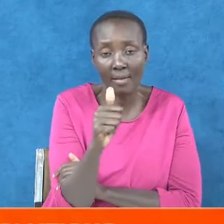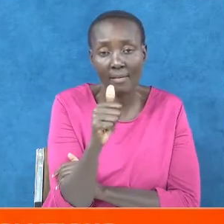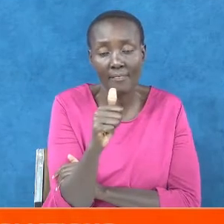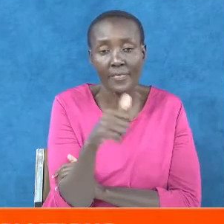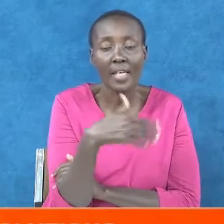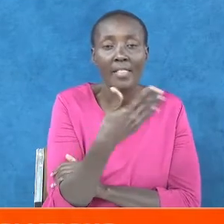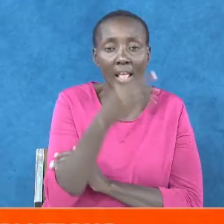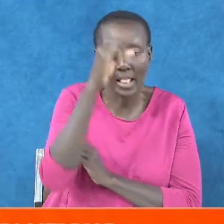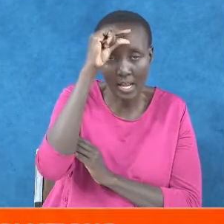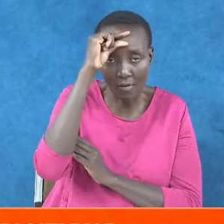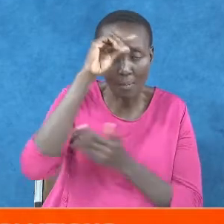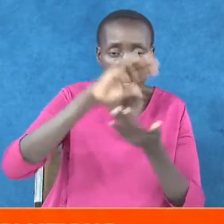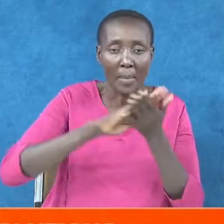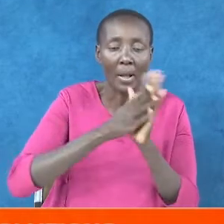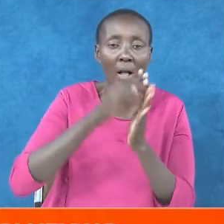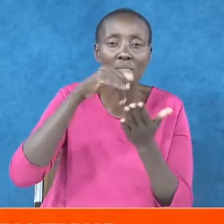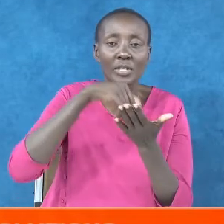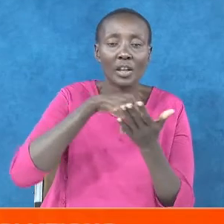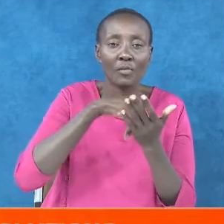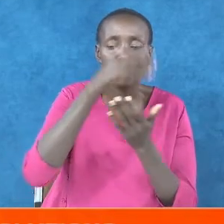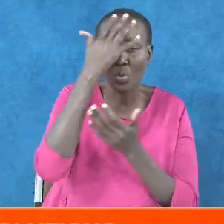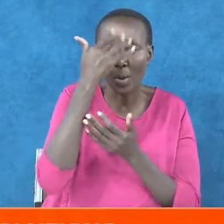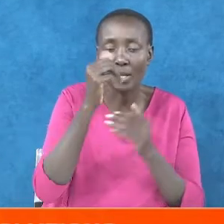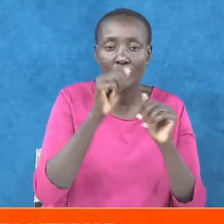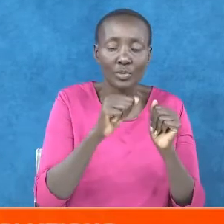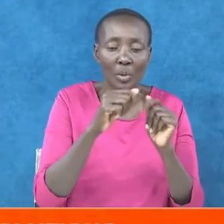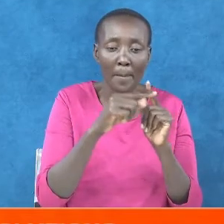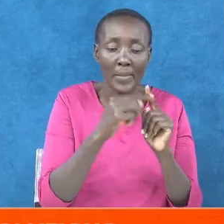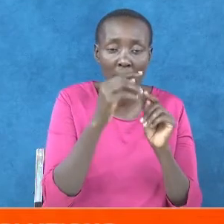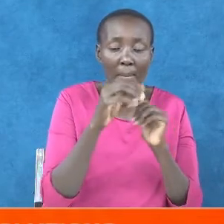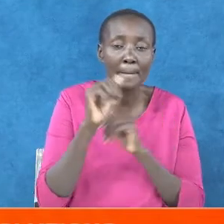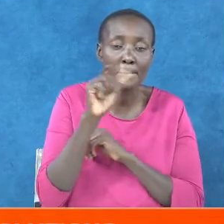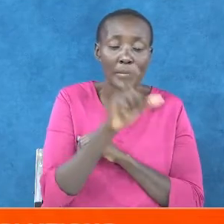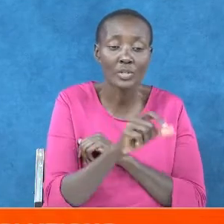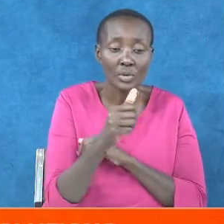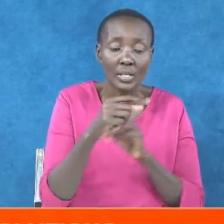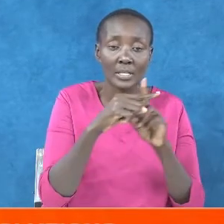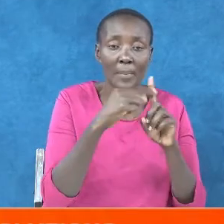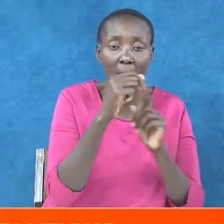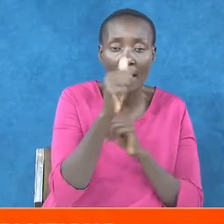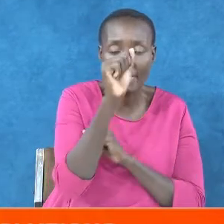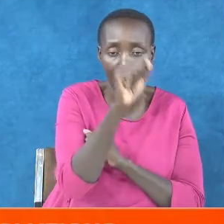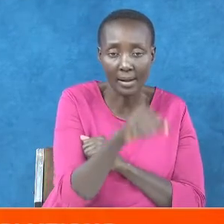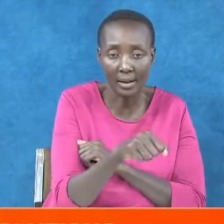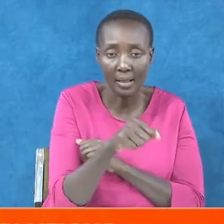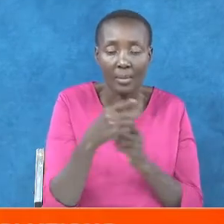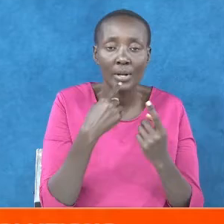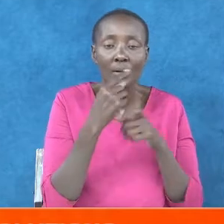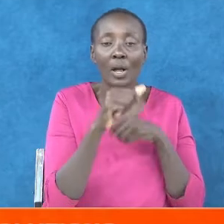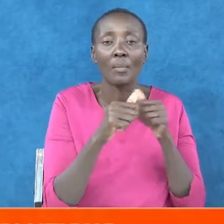state then becomes involved, because it's possible that this person could also murder another person. When it comes to murder,